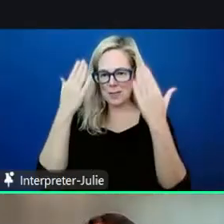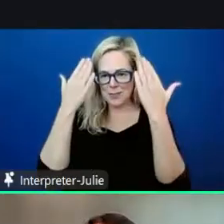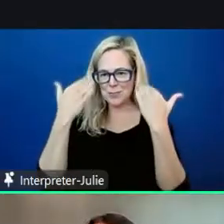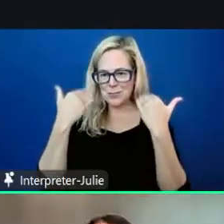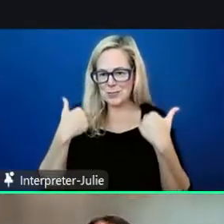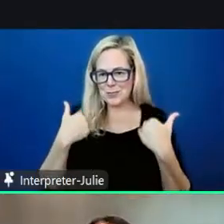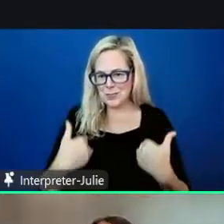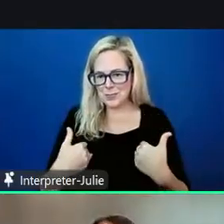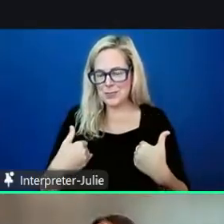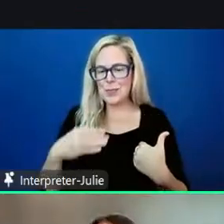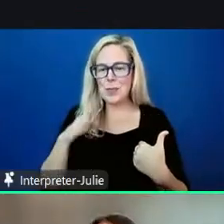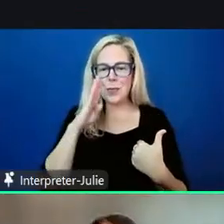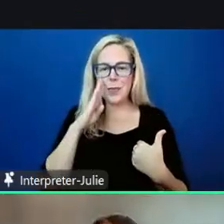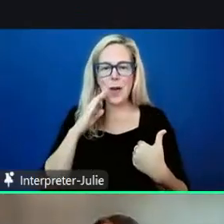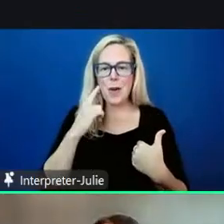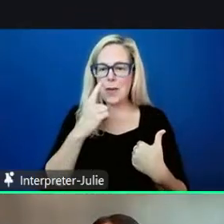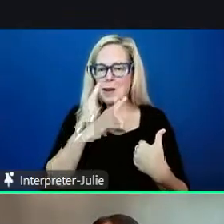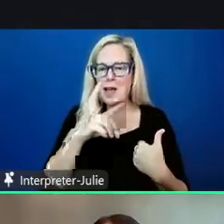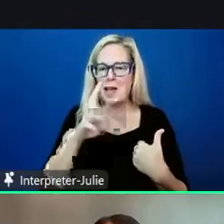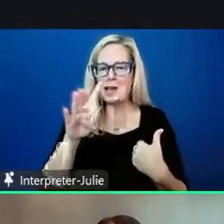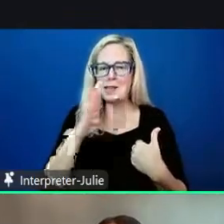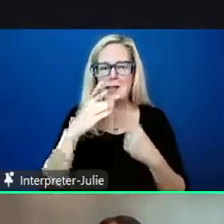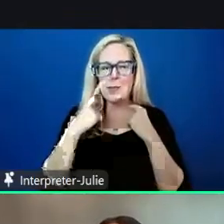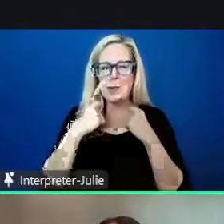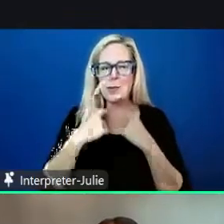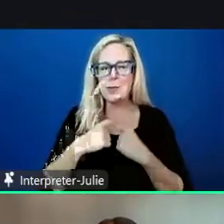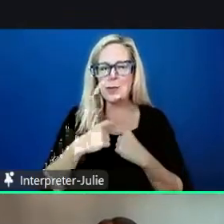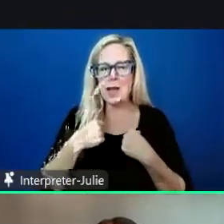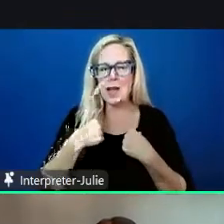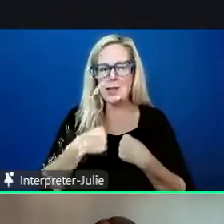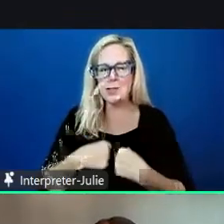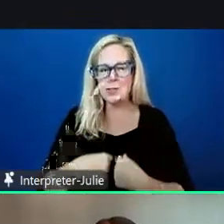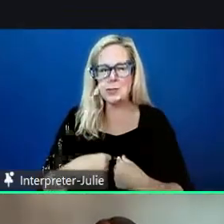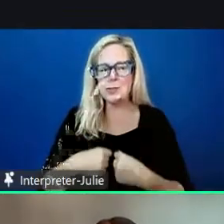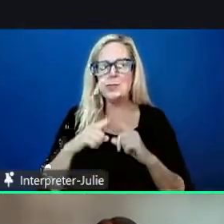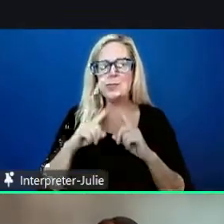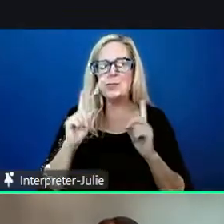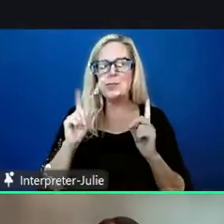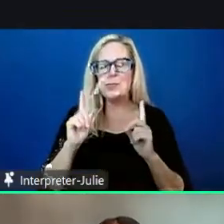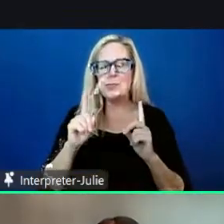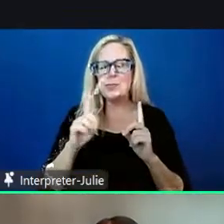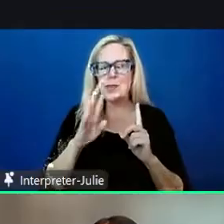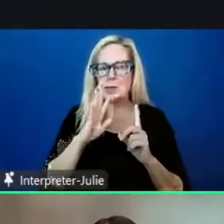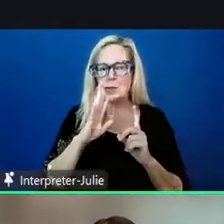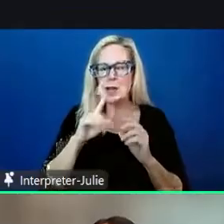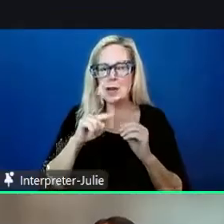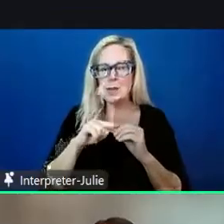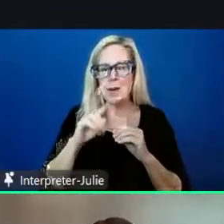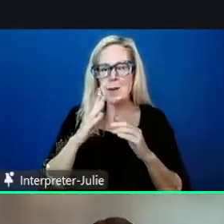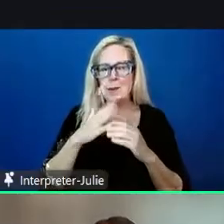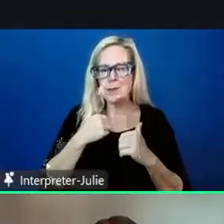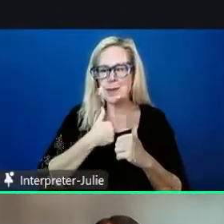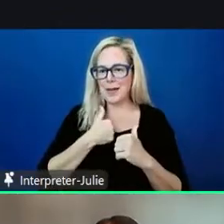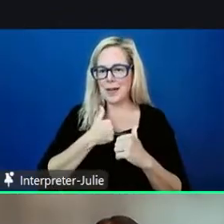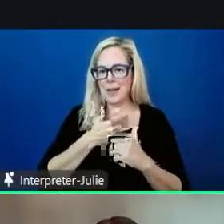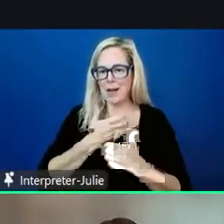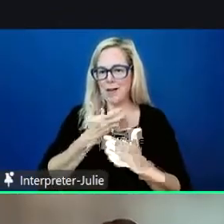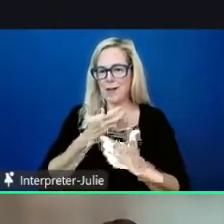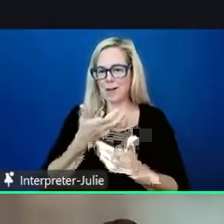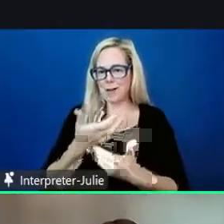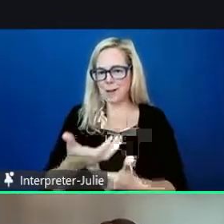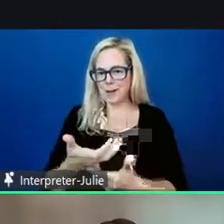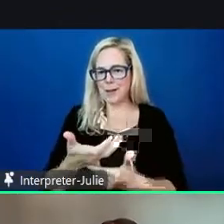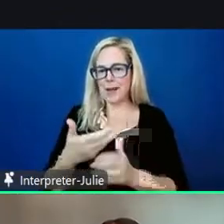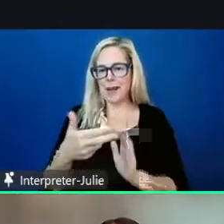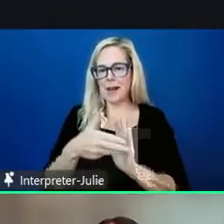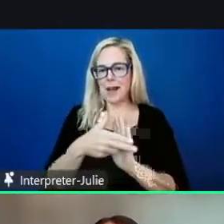collared shirt today. Before I go further, I wanted to ground my talk in something personal and share my own story. I was diagnosed with